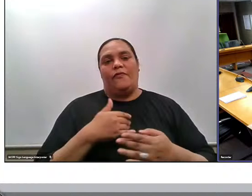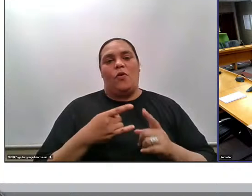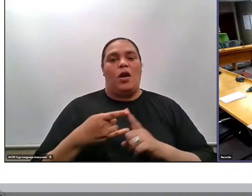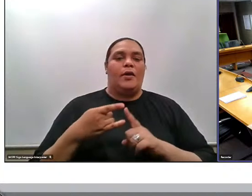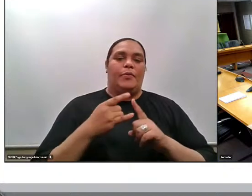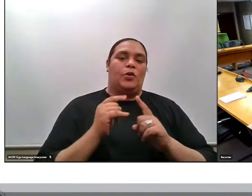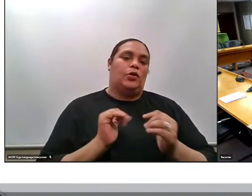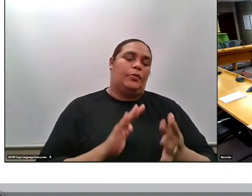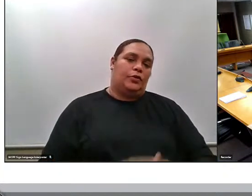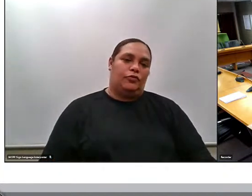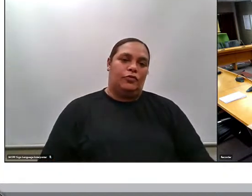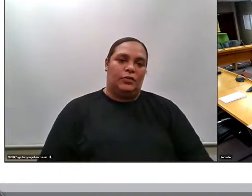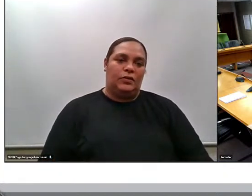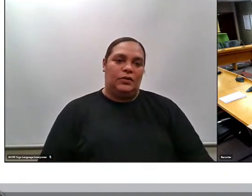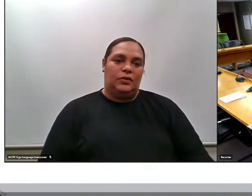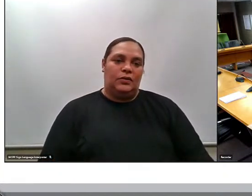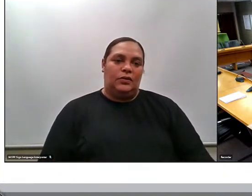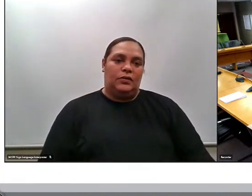approach.